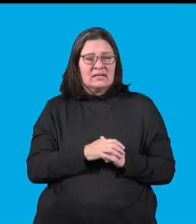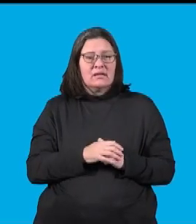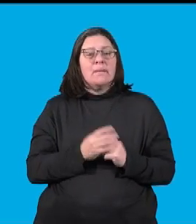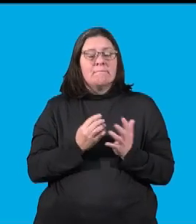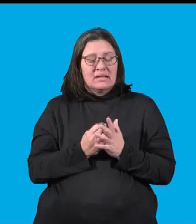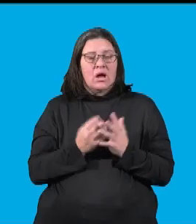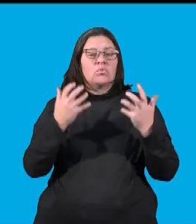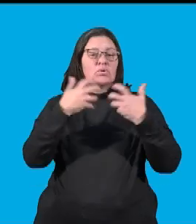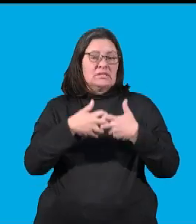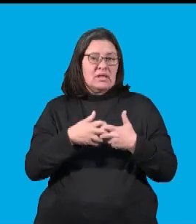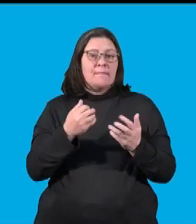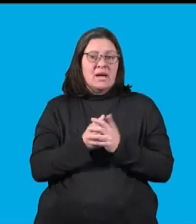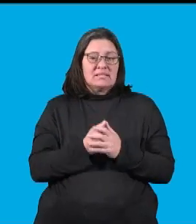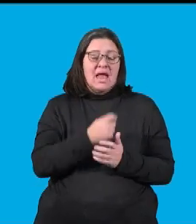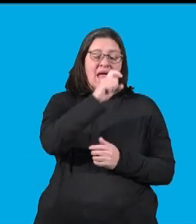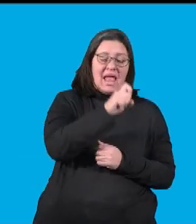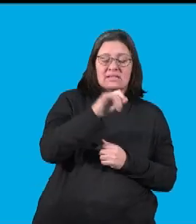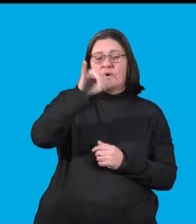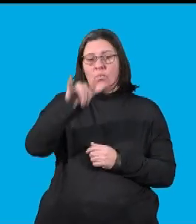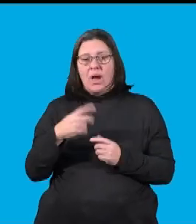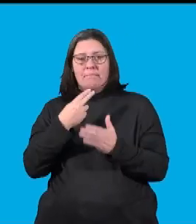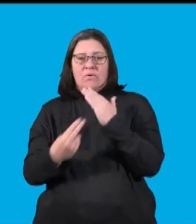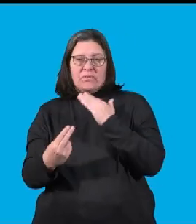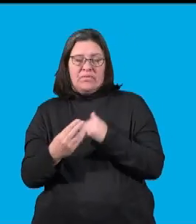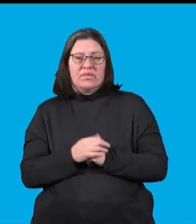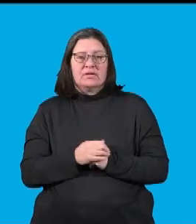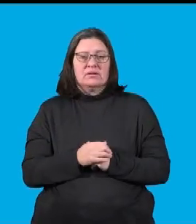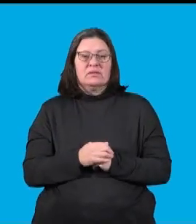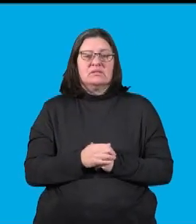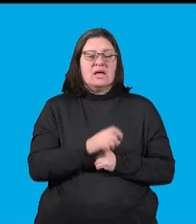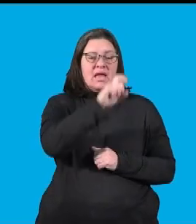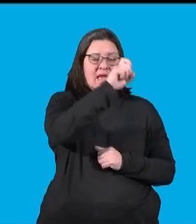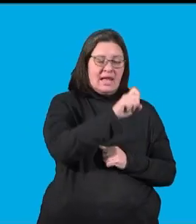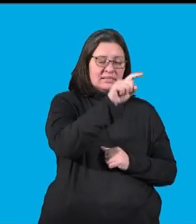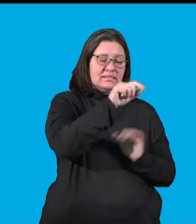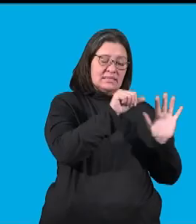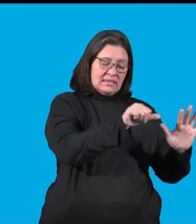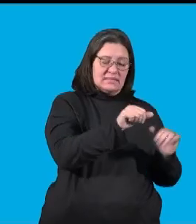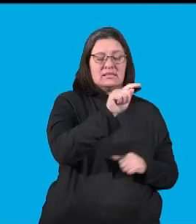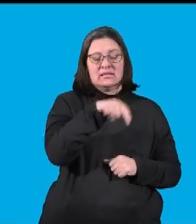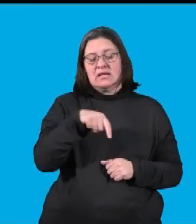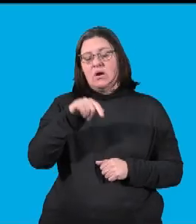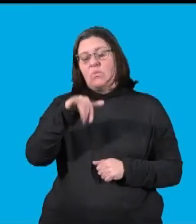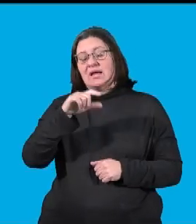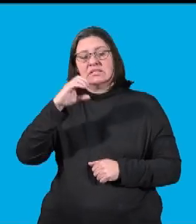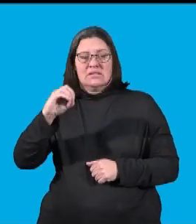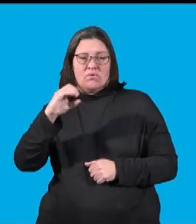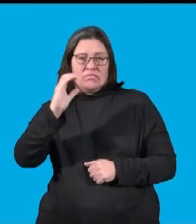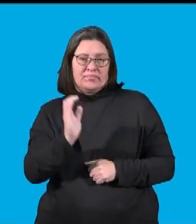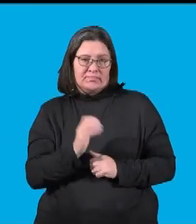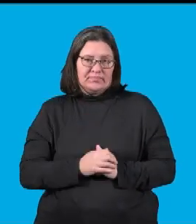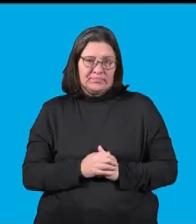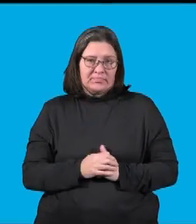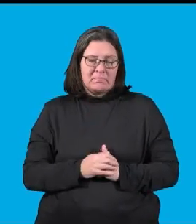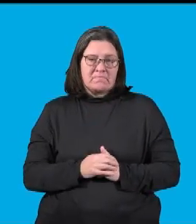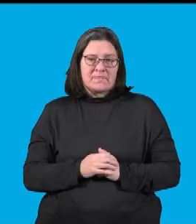they asked us to write this as a coordinate, which means we need an x and a y value. So therefore, x is 6